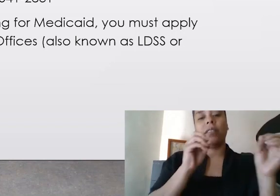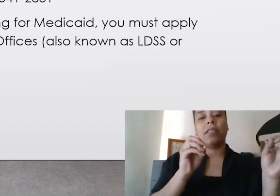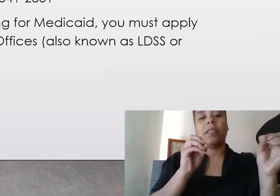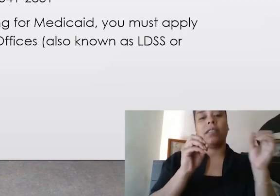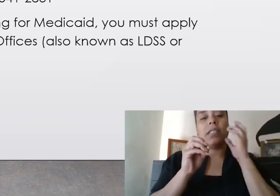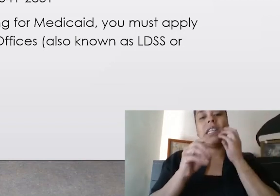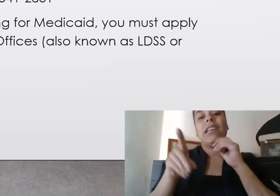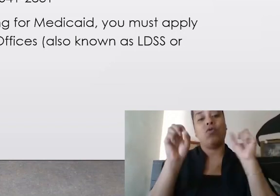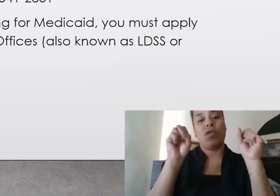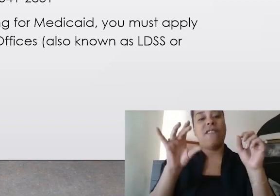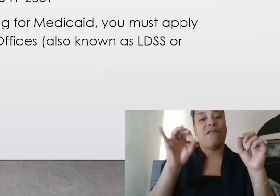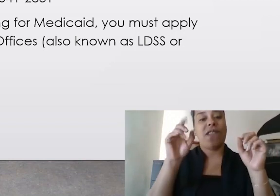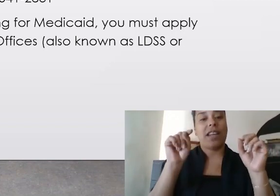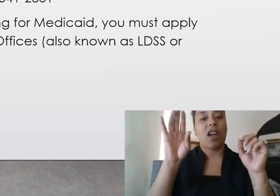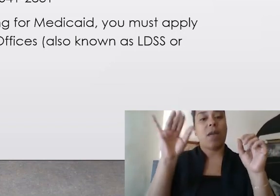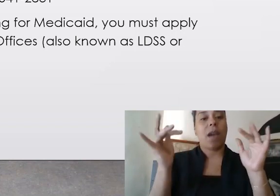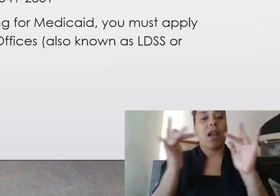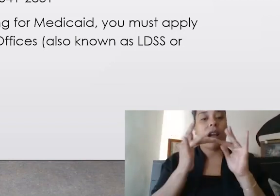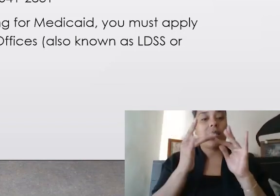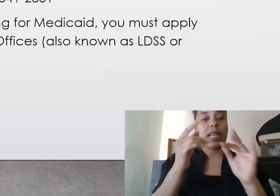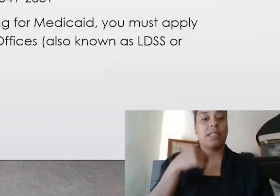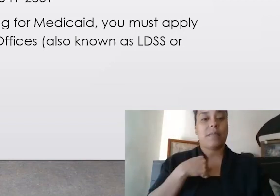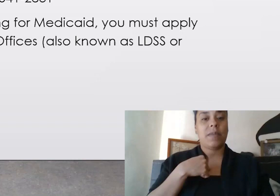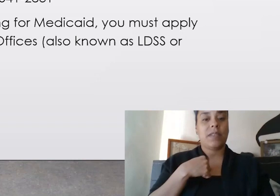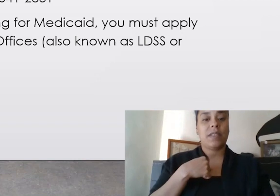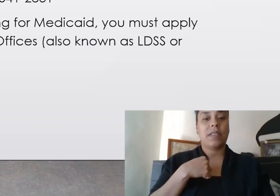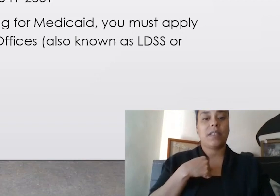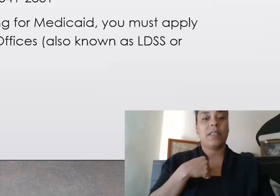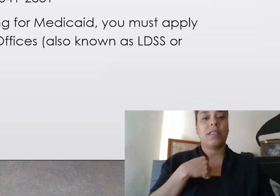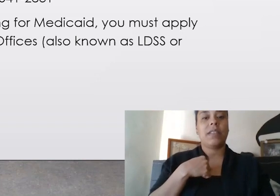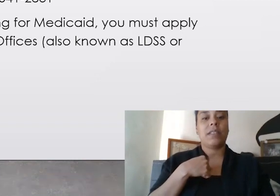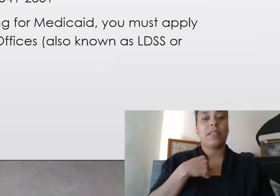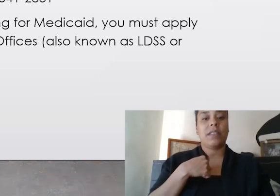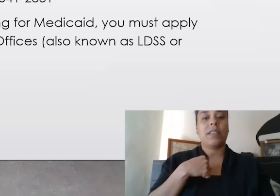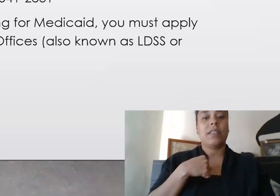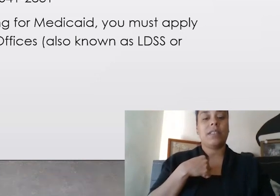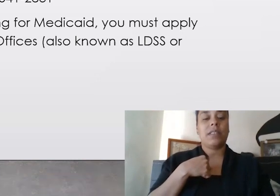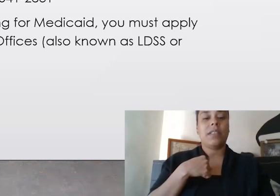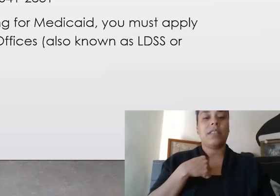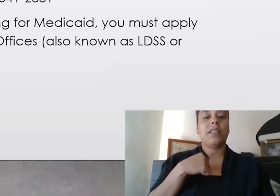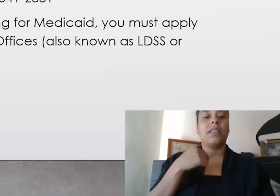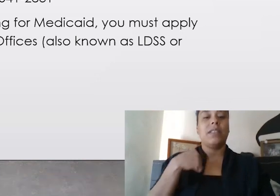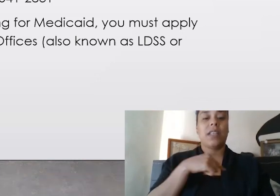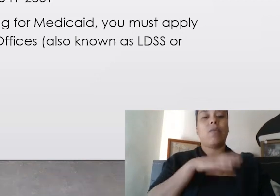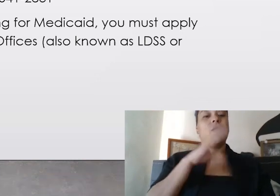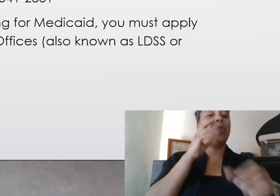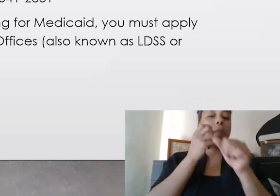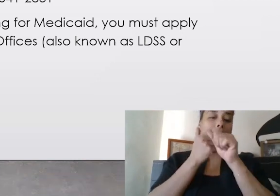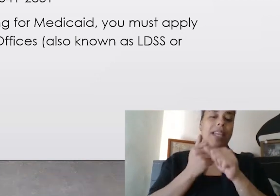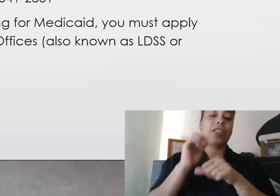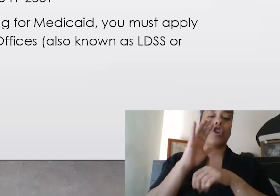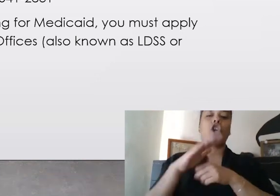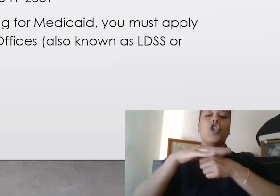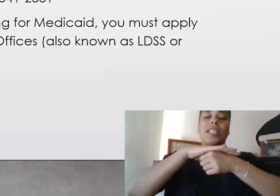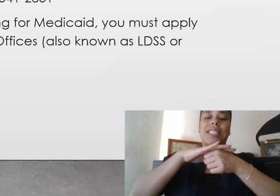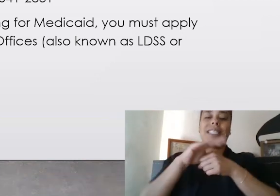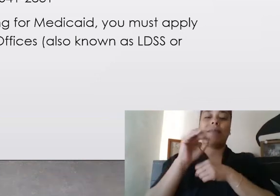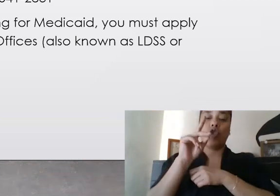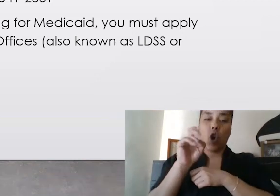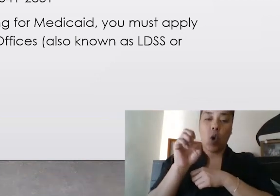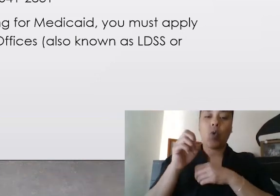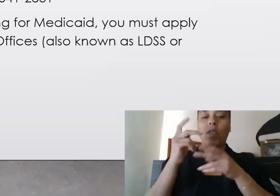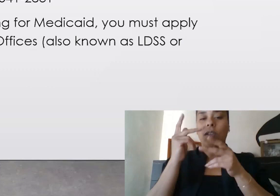me, and we will, based on your zip code and your address, we'll determine where your local Medicaid office